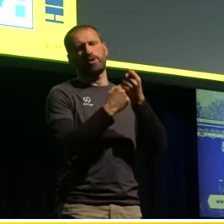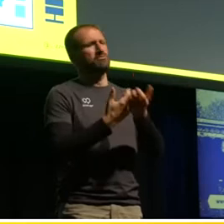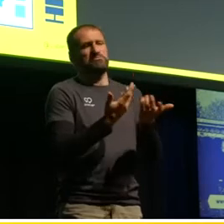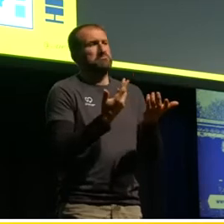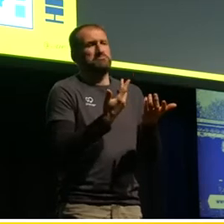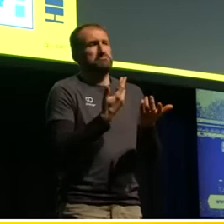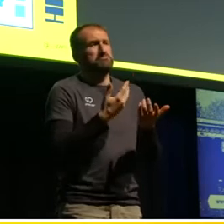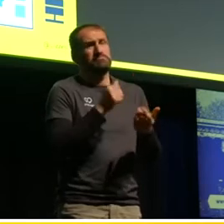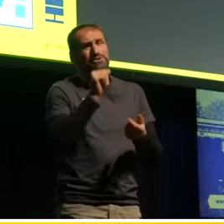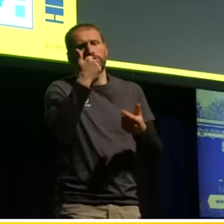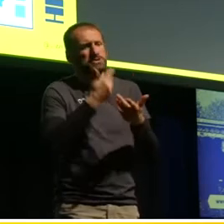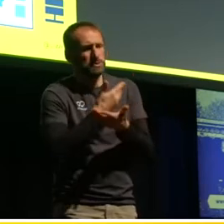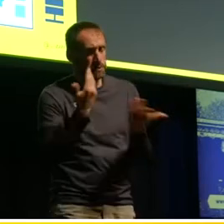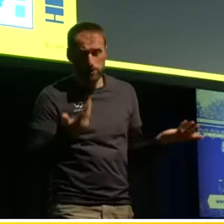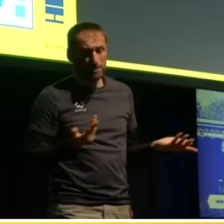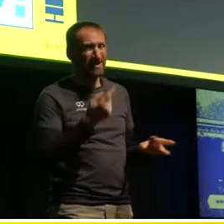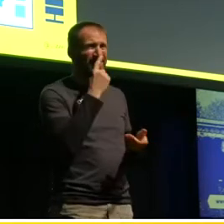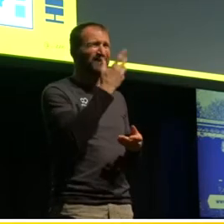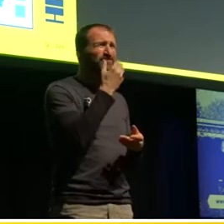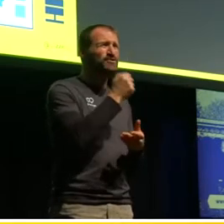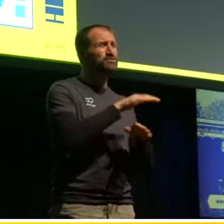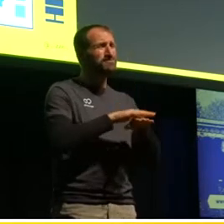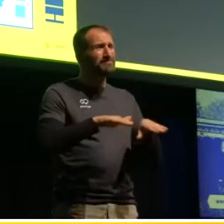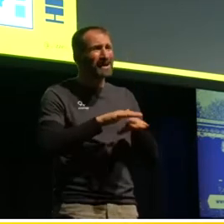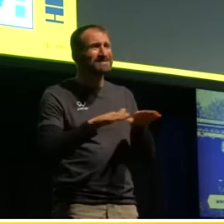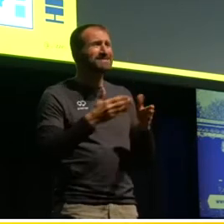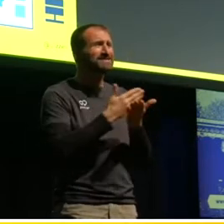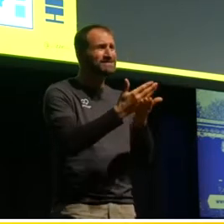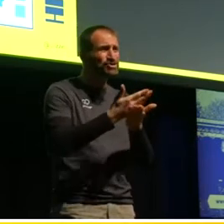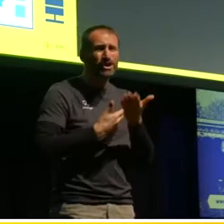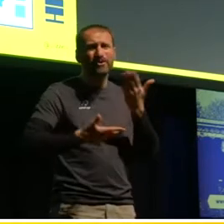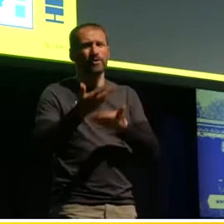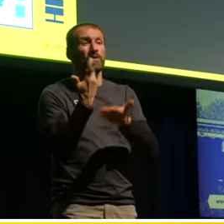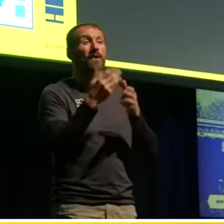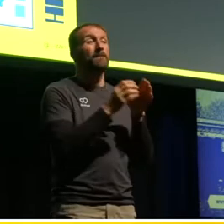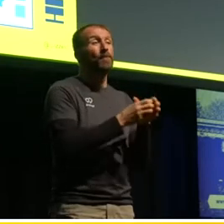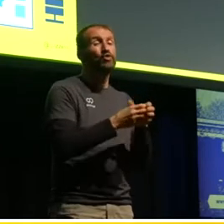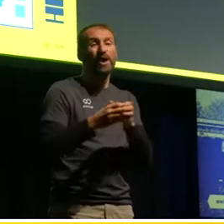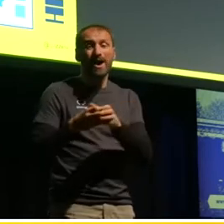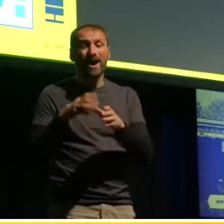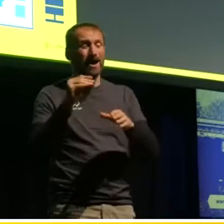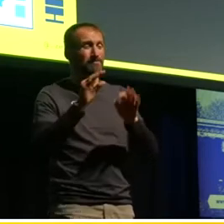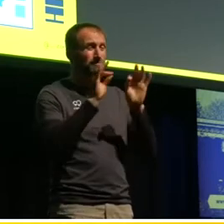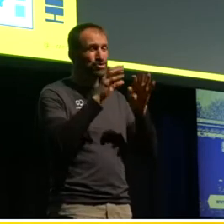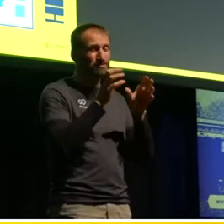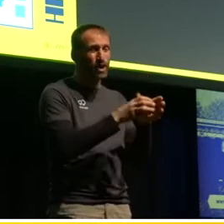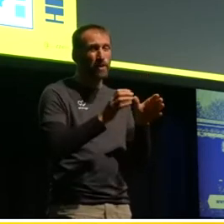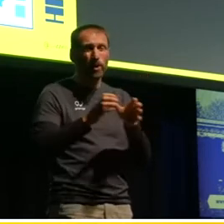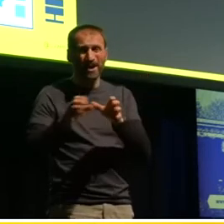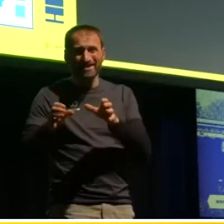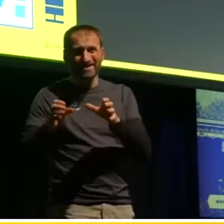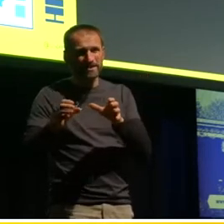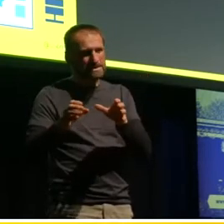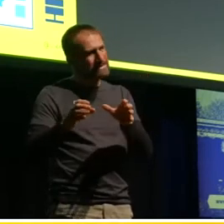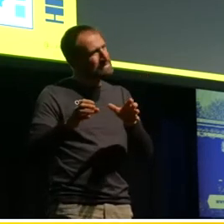have sharing some basics or be even modular, have some components, the boundaries might be very hard. So